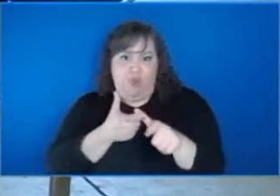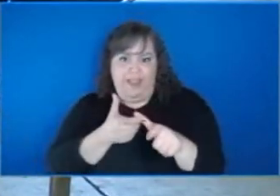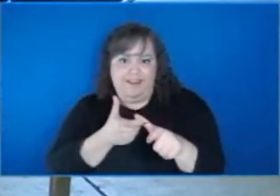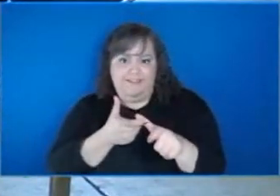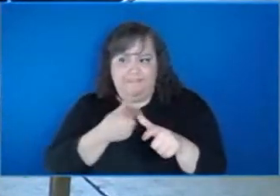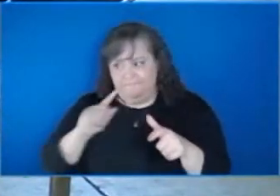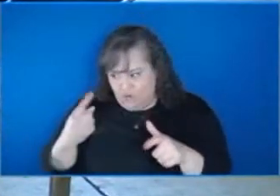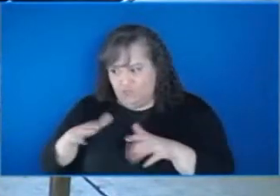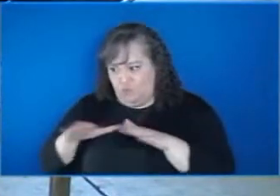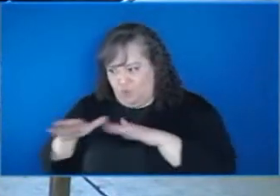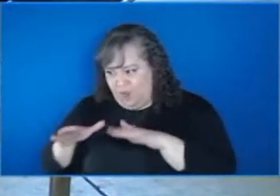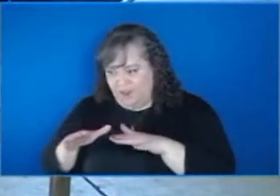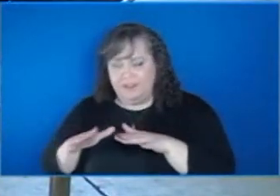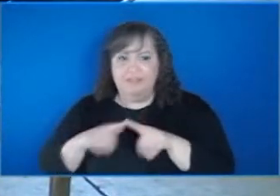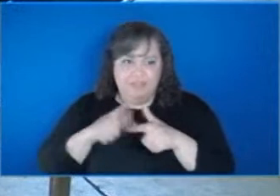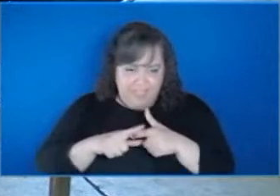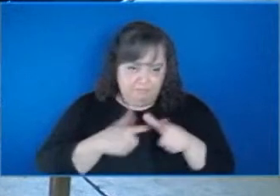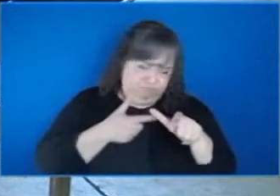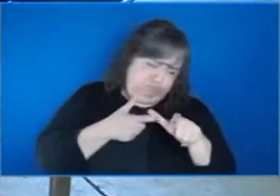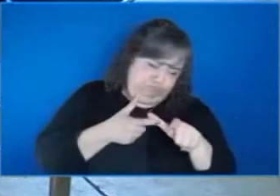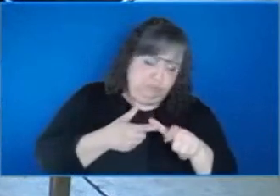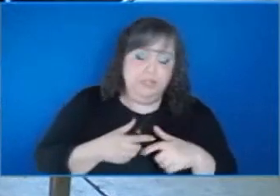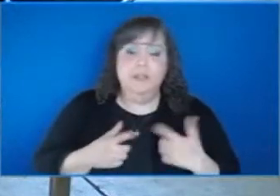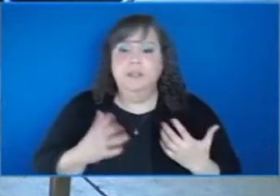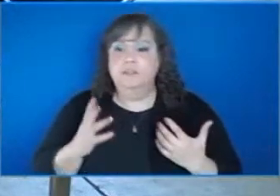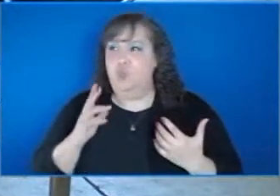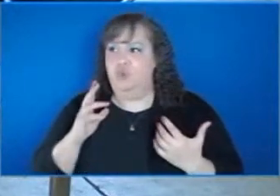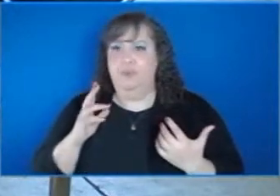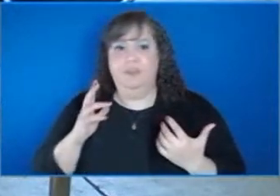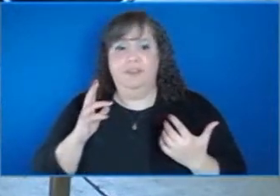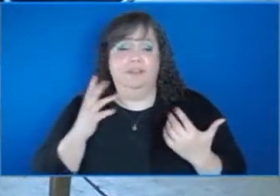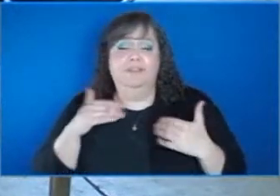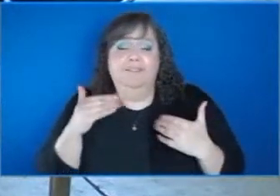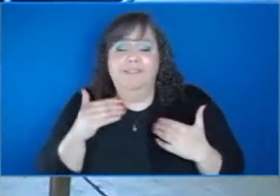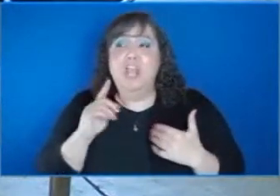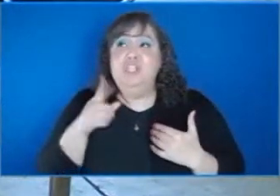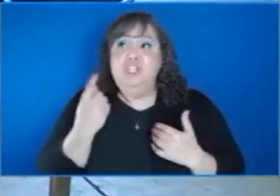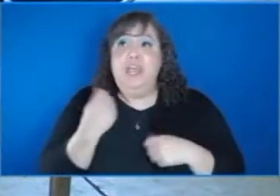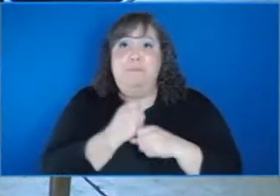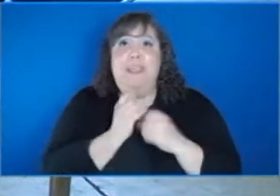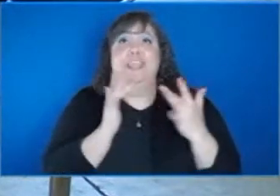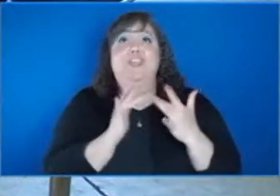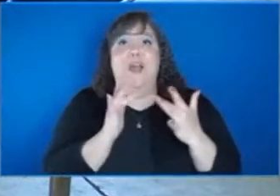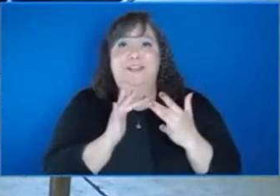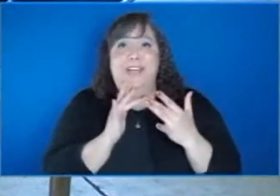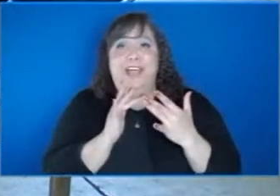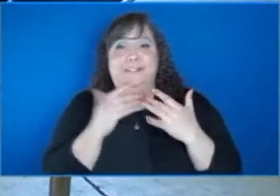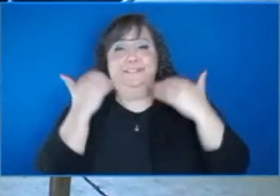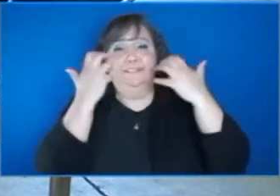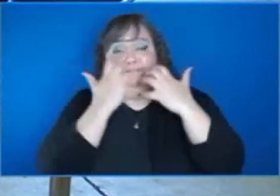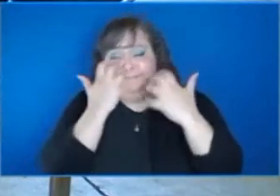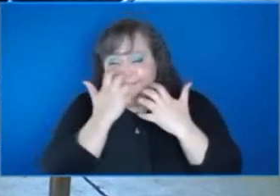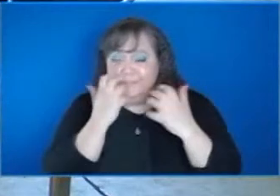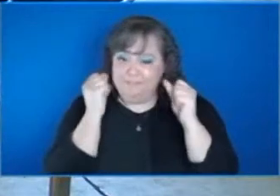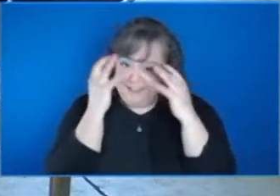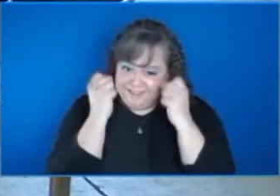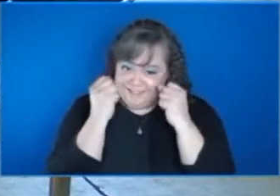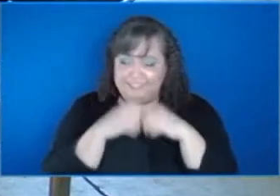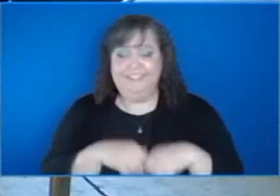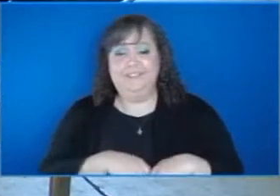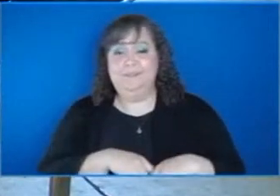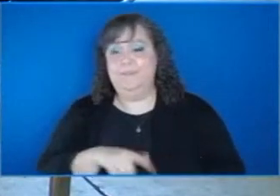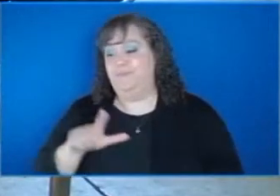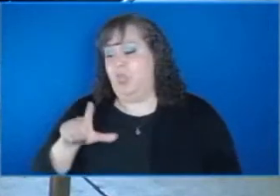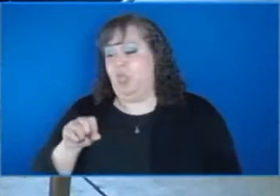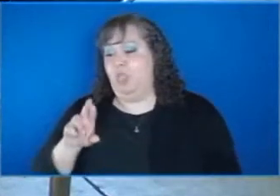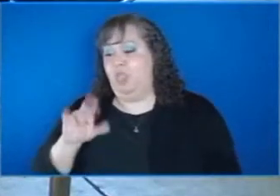to make contact with this. Okay. So, Lori, and that is another sort of between us